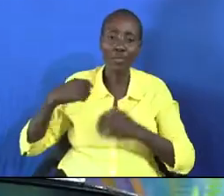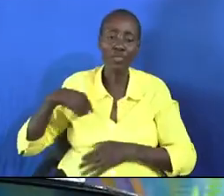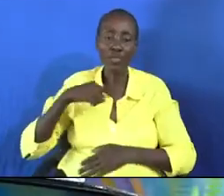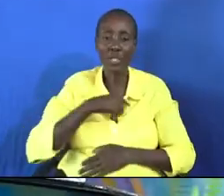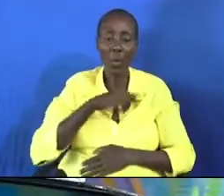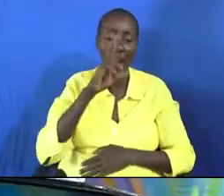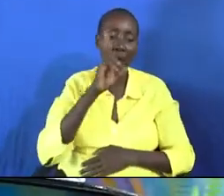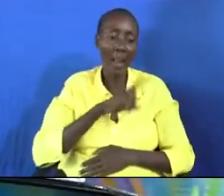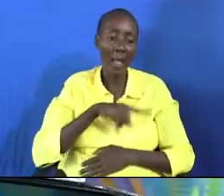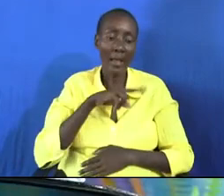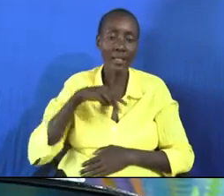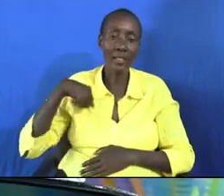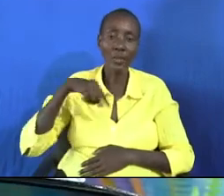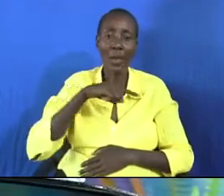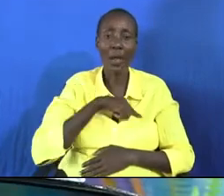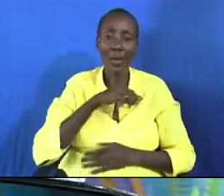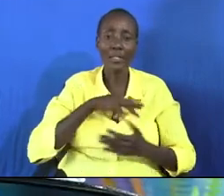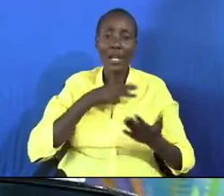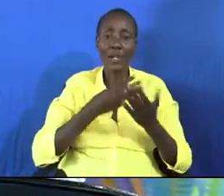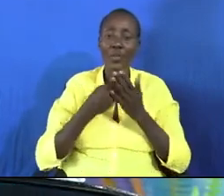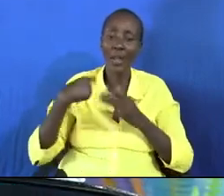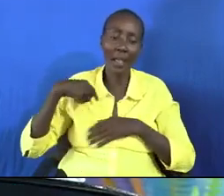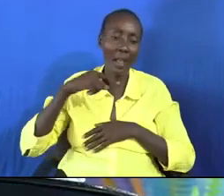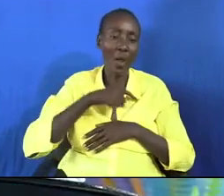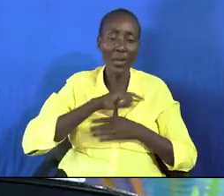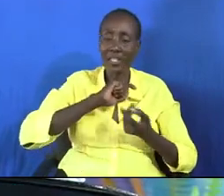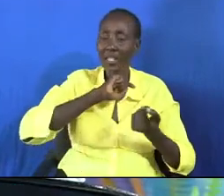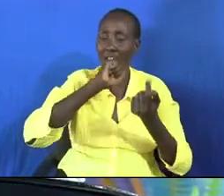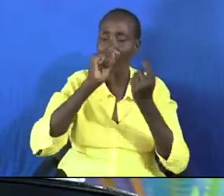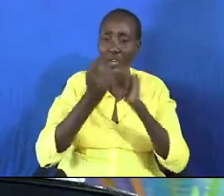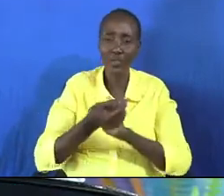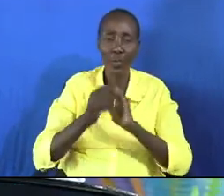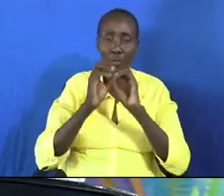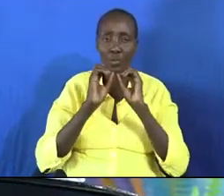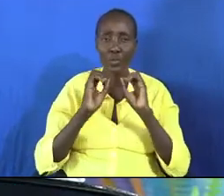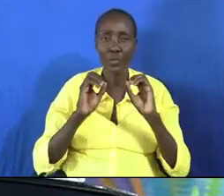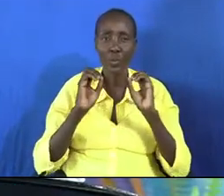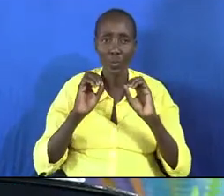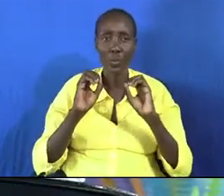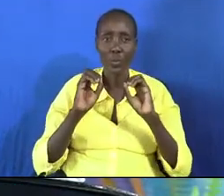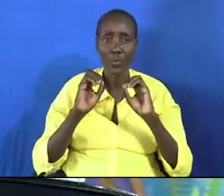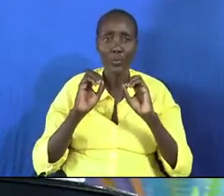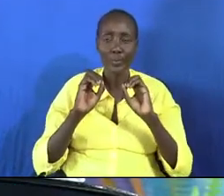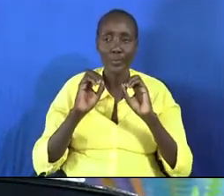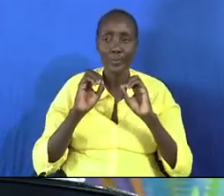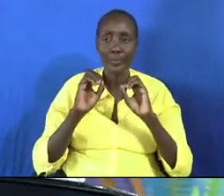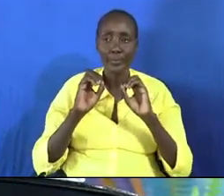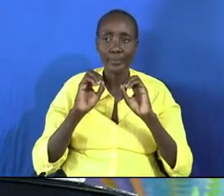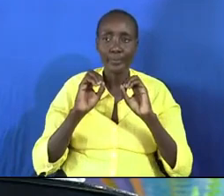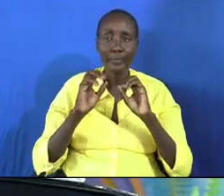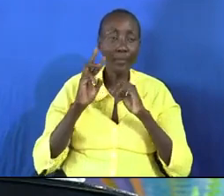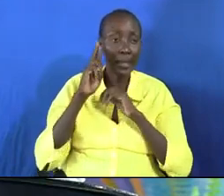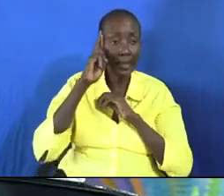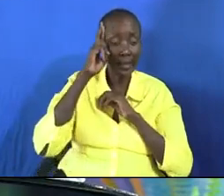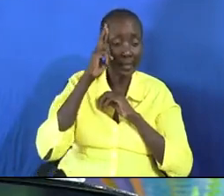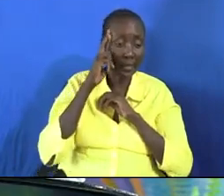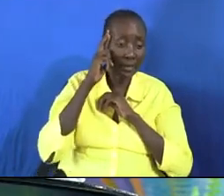our attitude, our will is not transformed when we become new creation. And that's